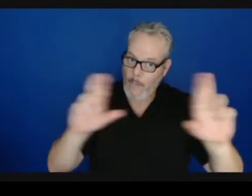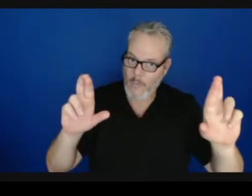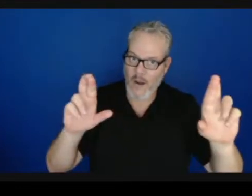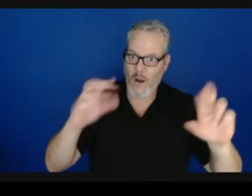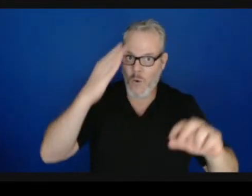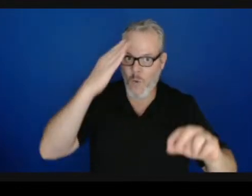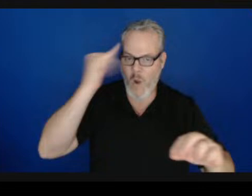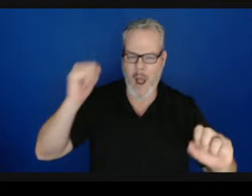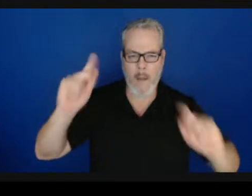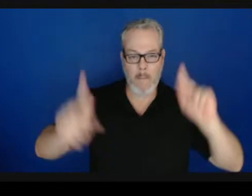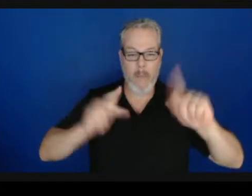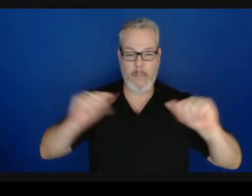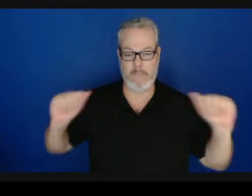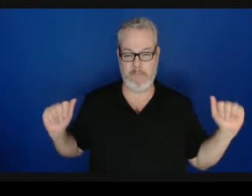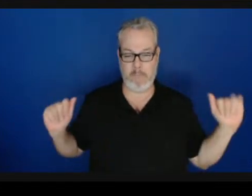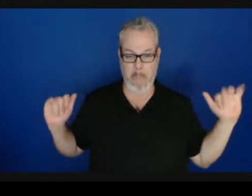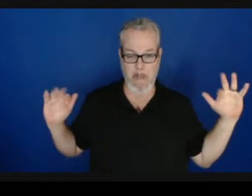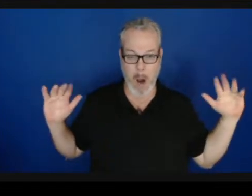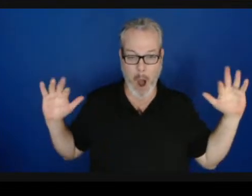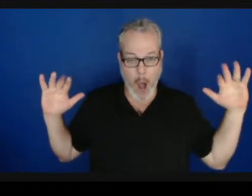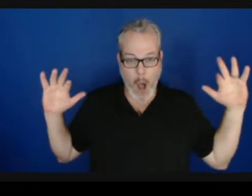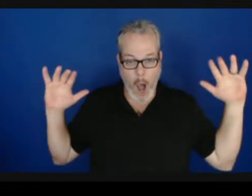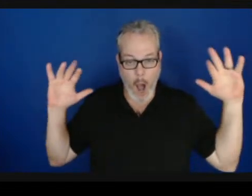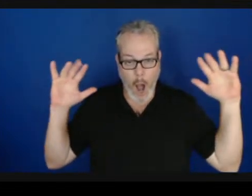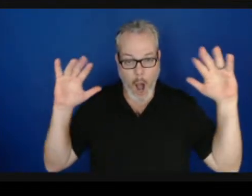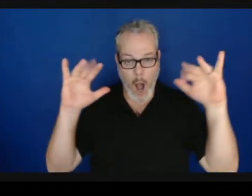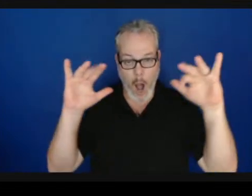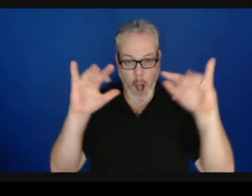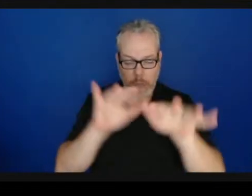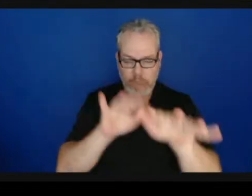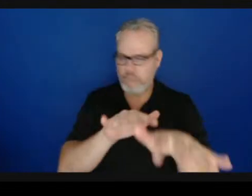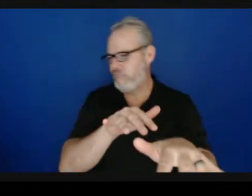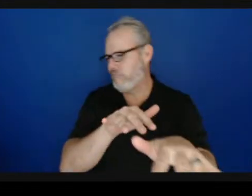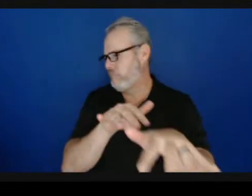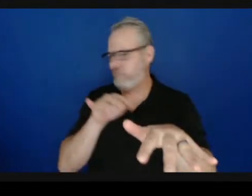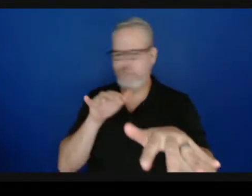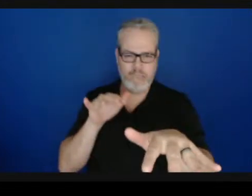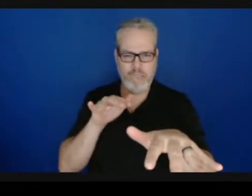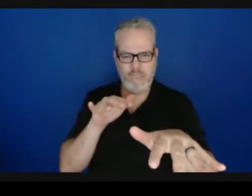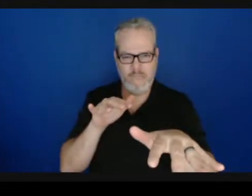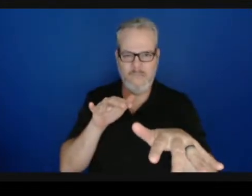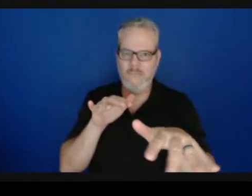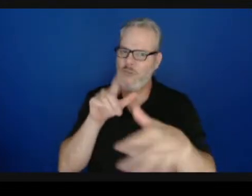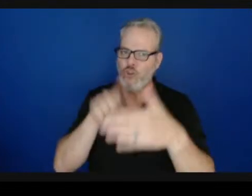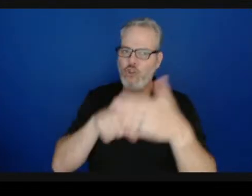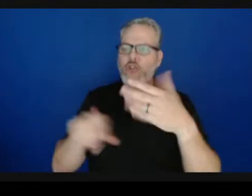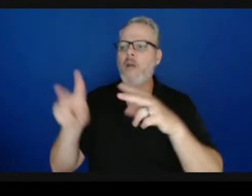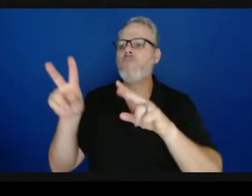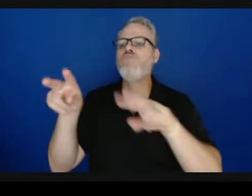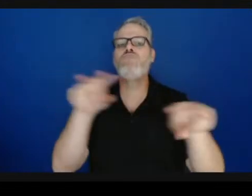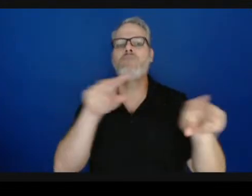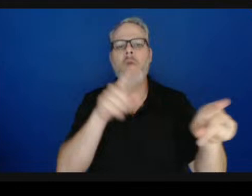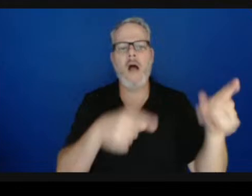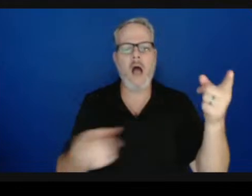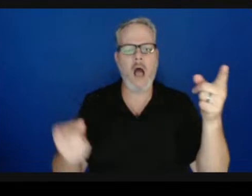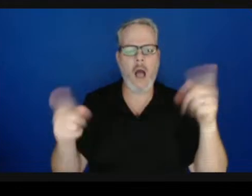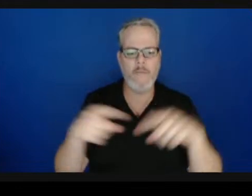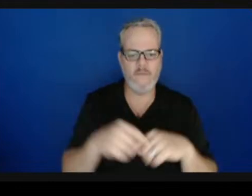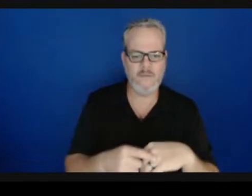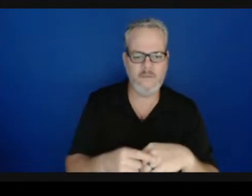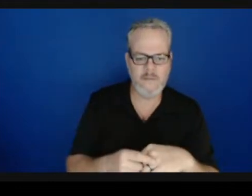there might be a chance to even just catch a glow. So check out what's going on up there. You can see here, I can't quite see that. Let